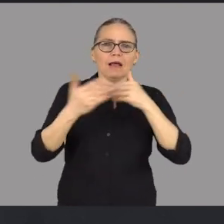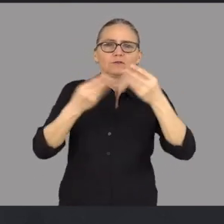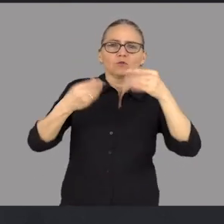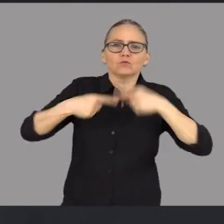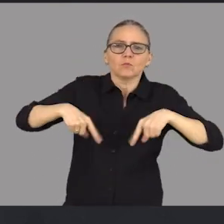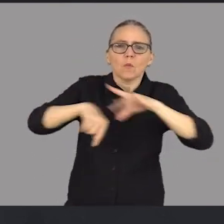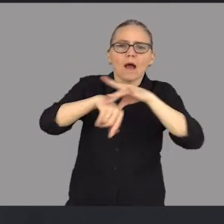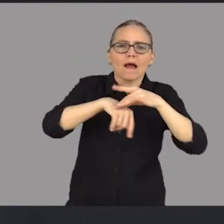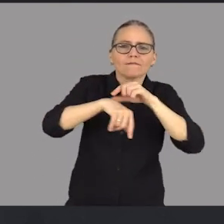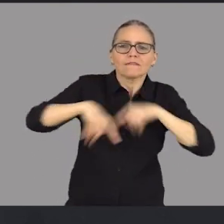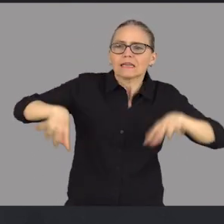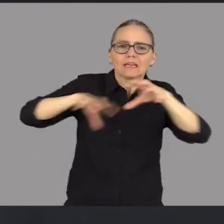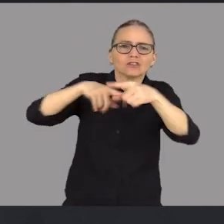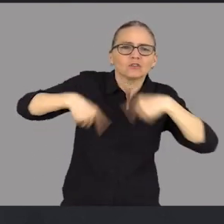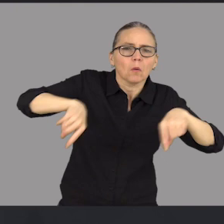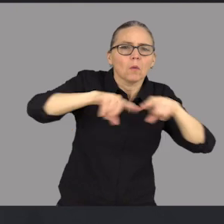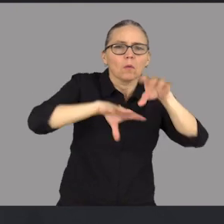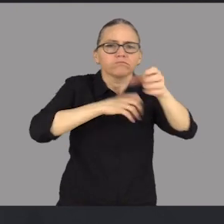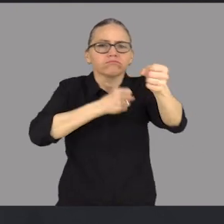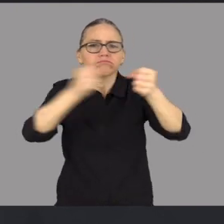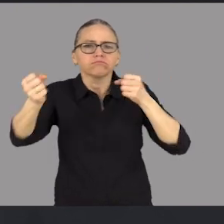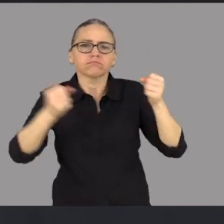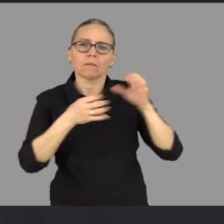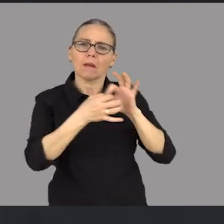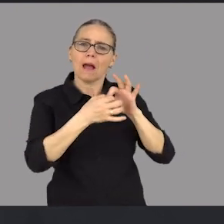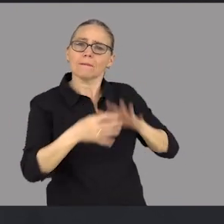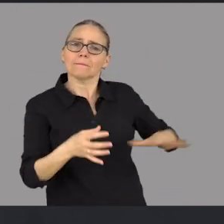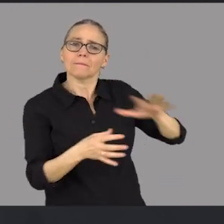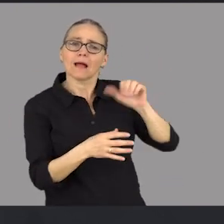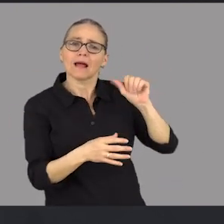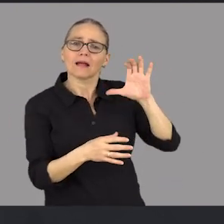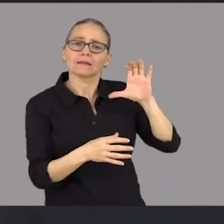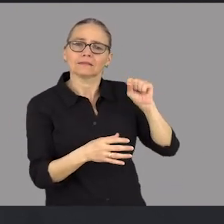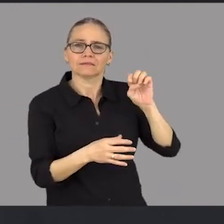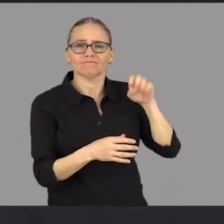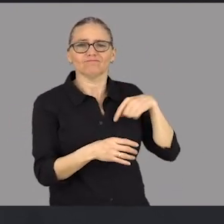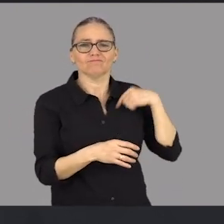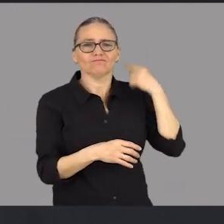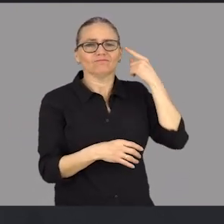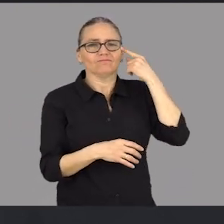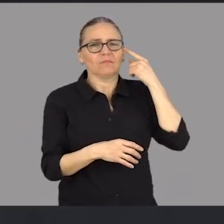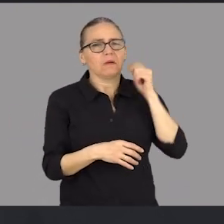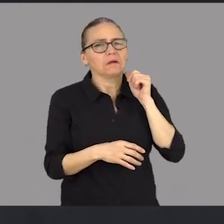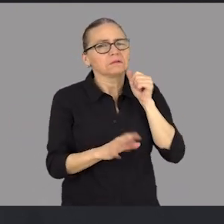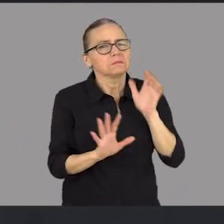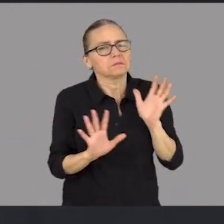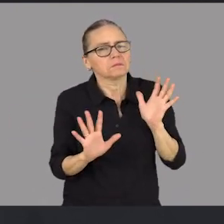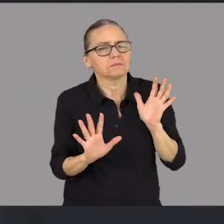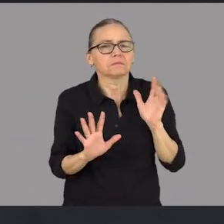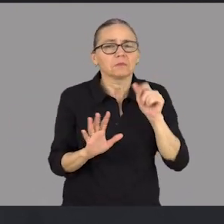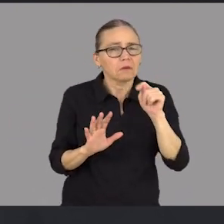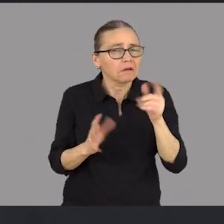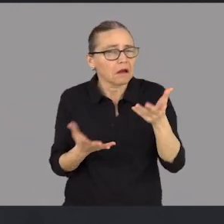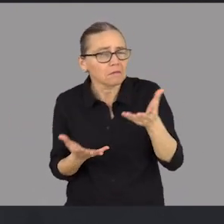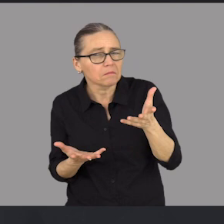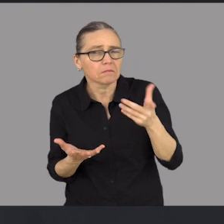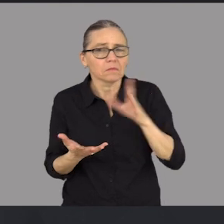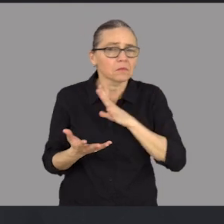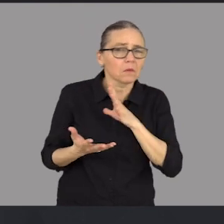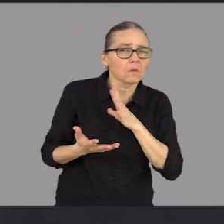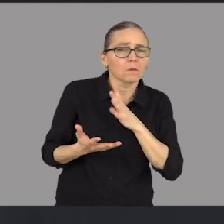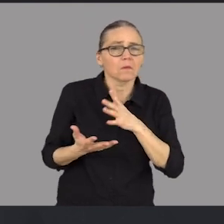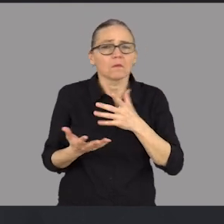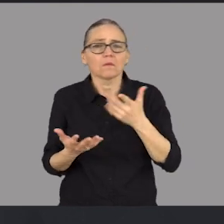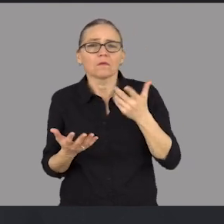Similar or related question as well, I think, to that here. Someone's asking if there's a list of inclusive employers by geographic location or